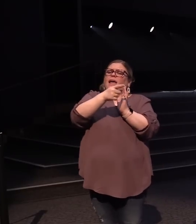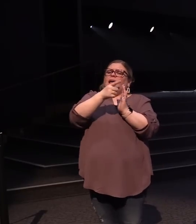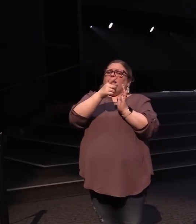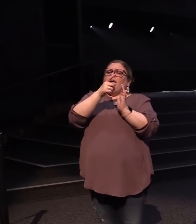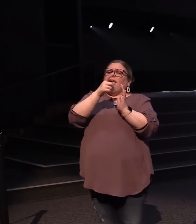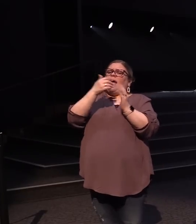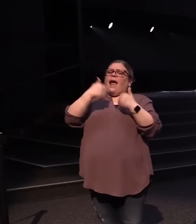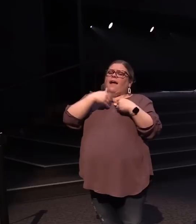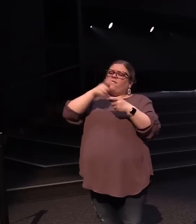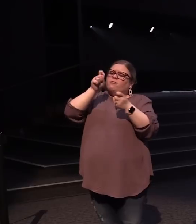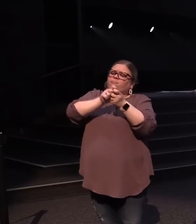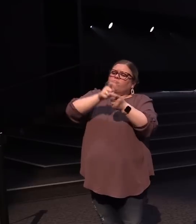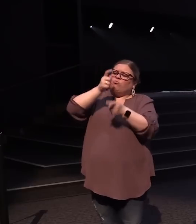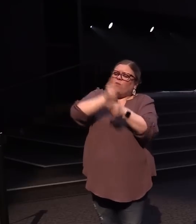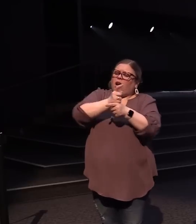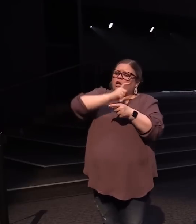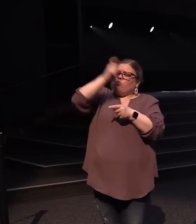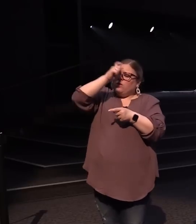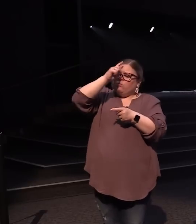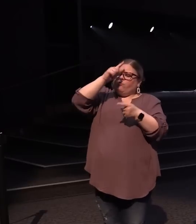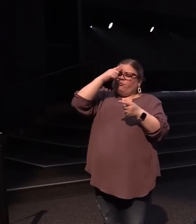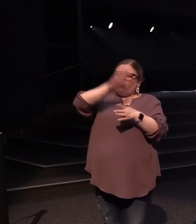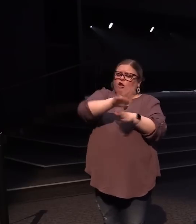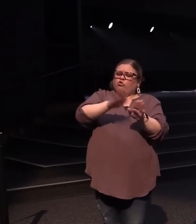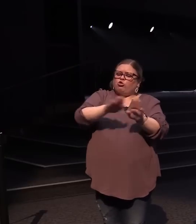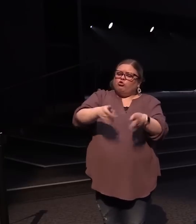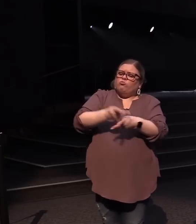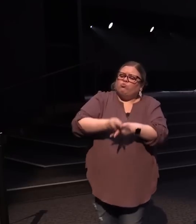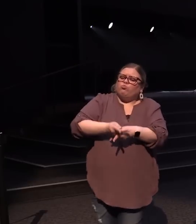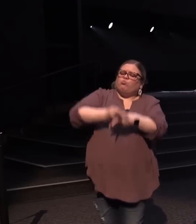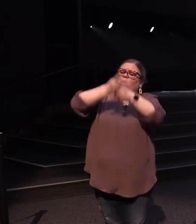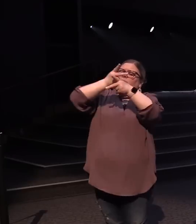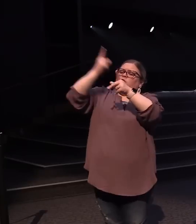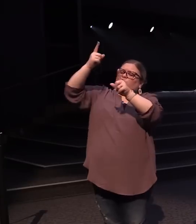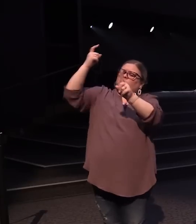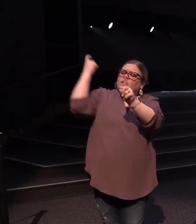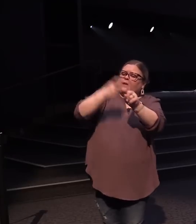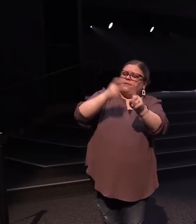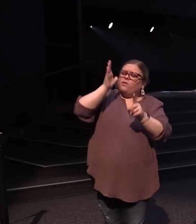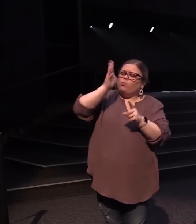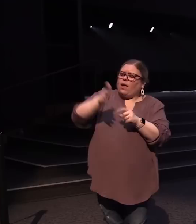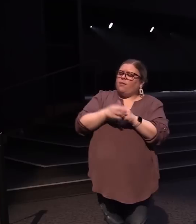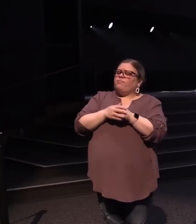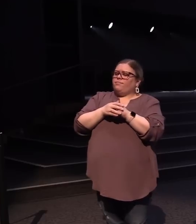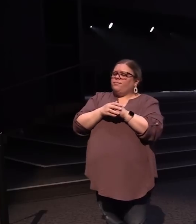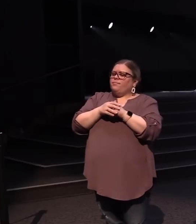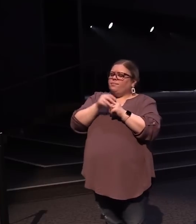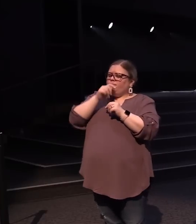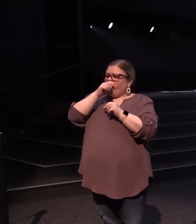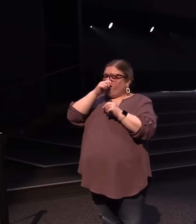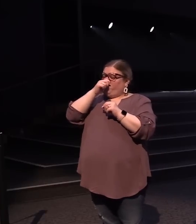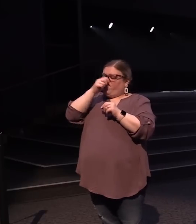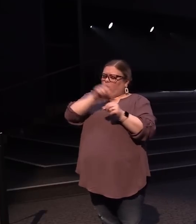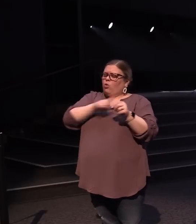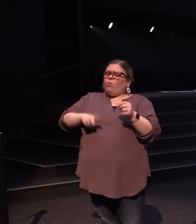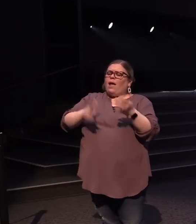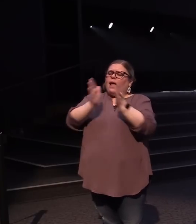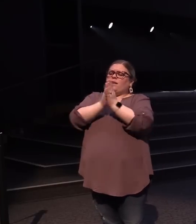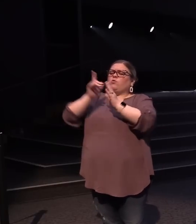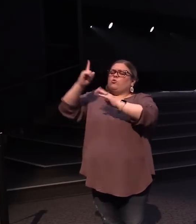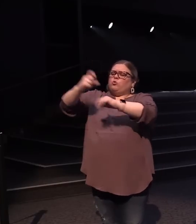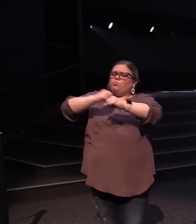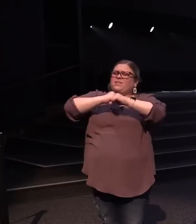they need to raise the children that you have given them would be given to them today. Lord, we ask that you would protect